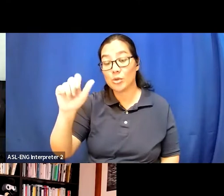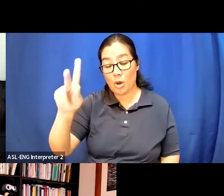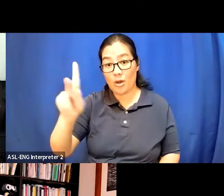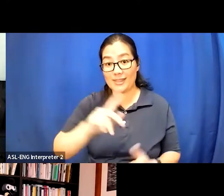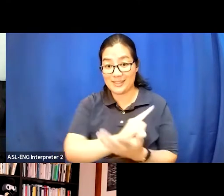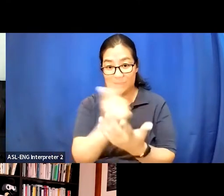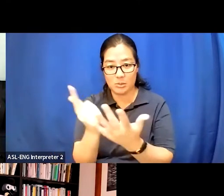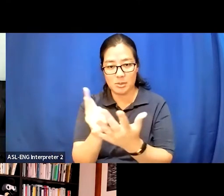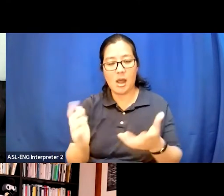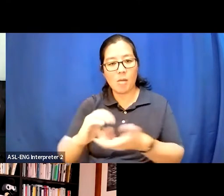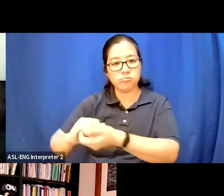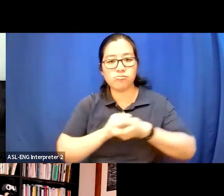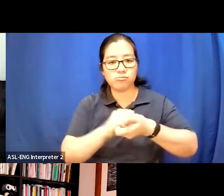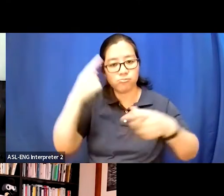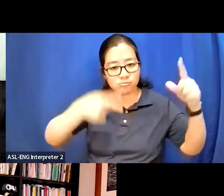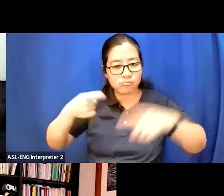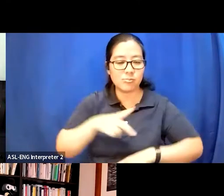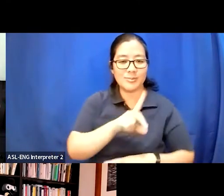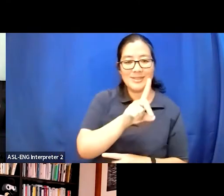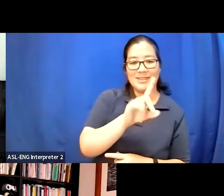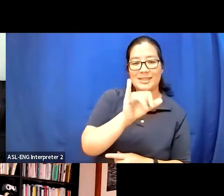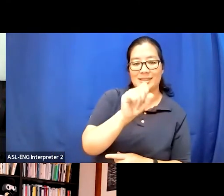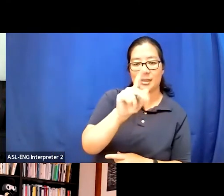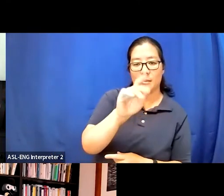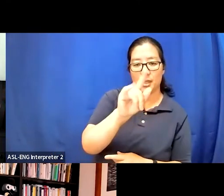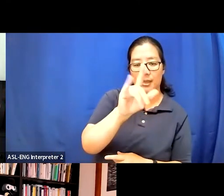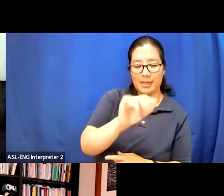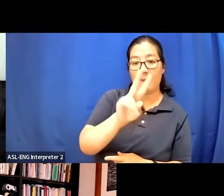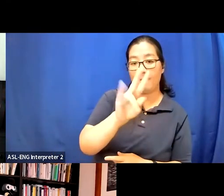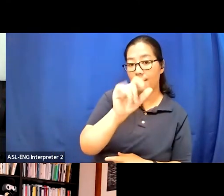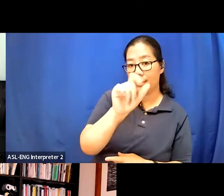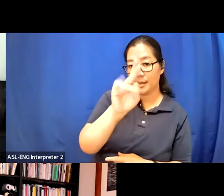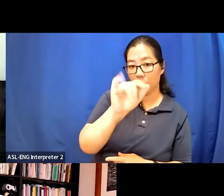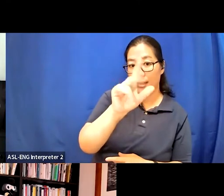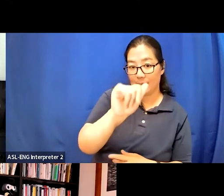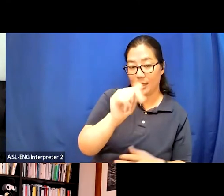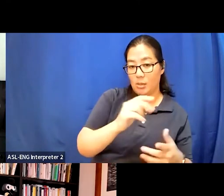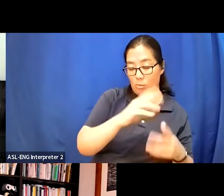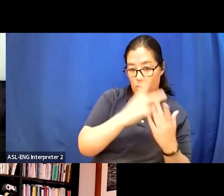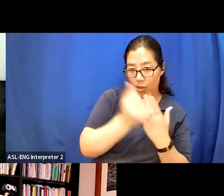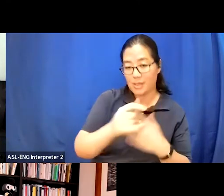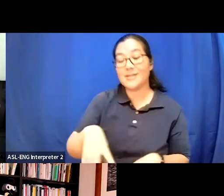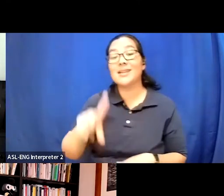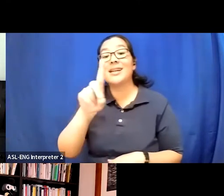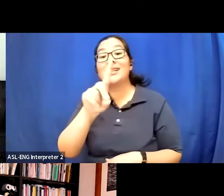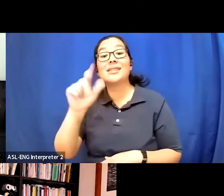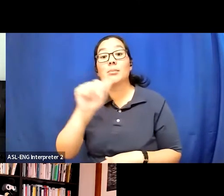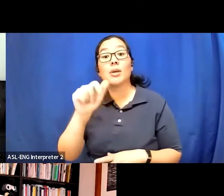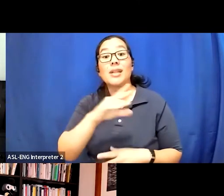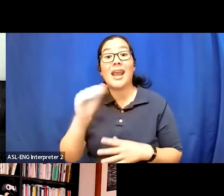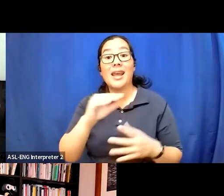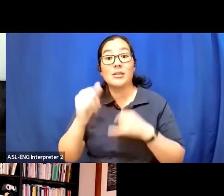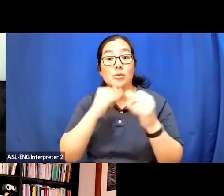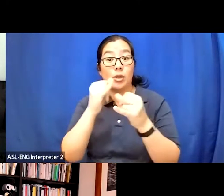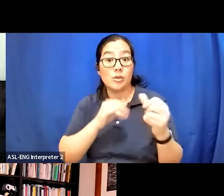collaboration between the Disability Visibility Project, Disability and Intersectionality Summit, and the